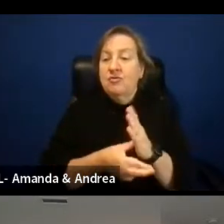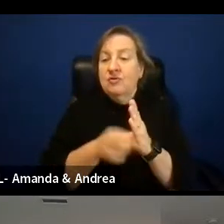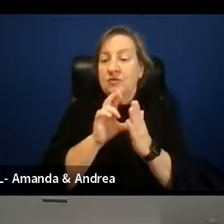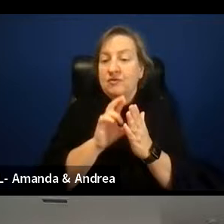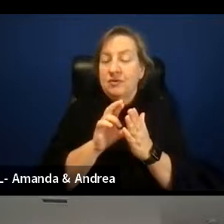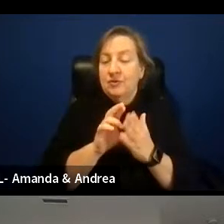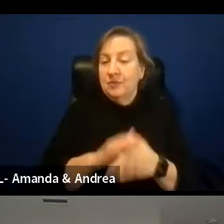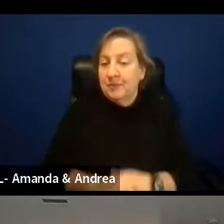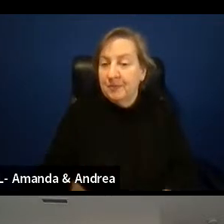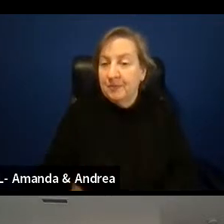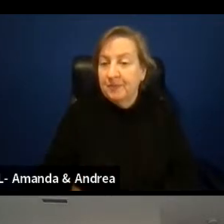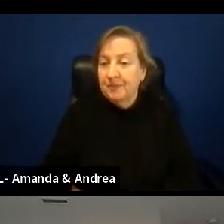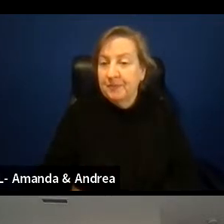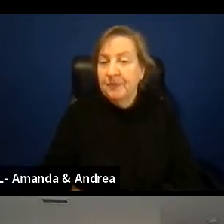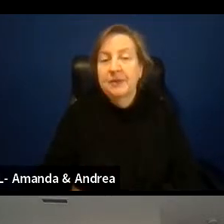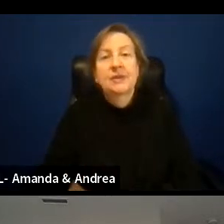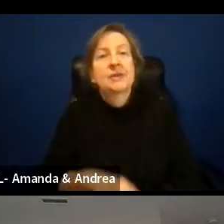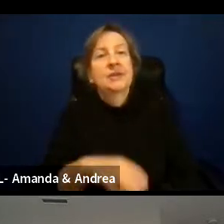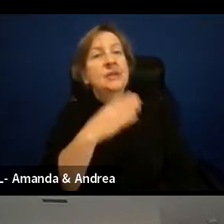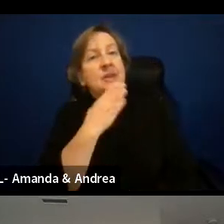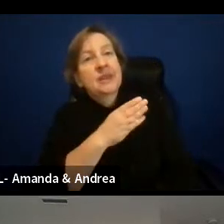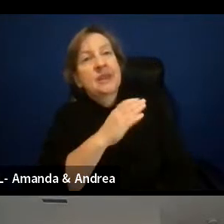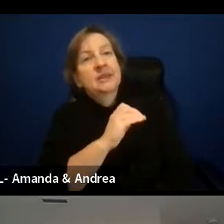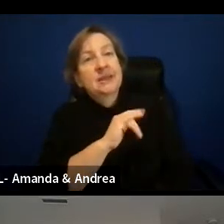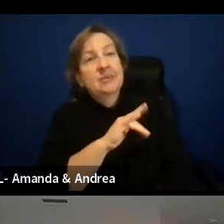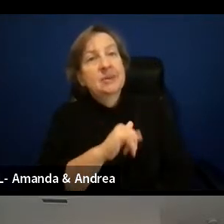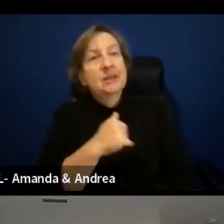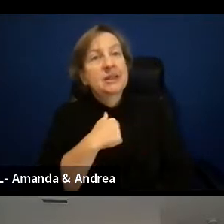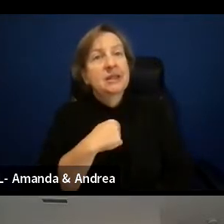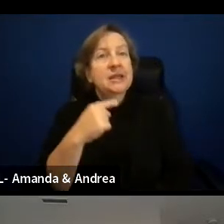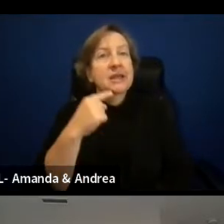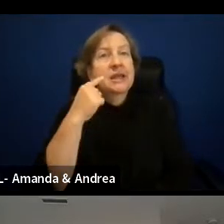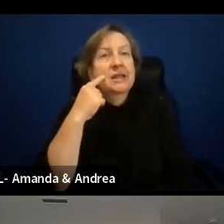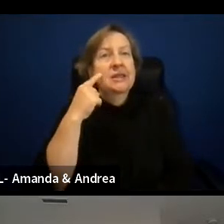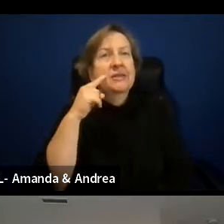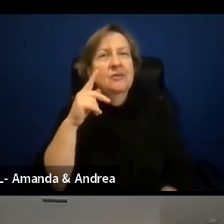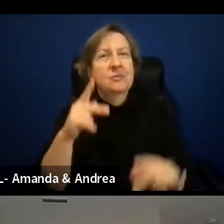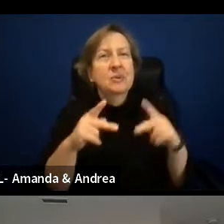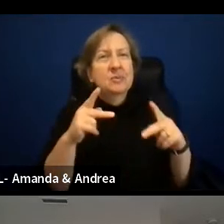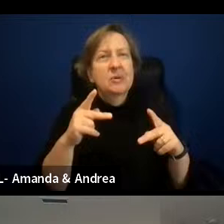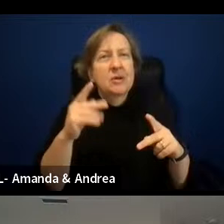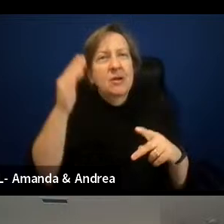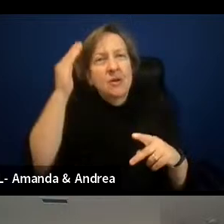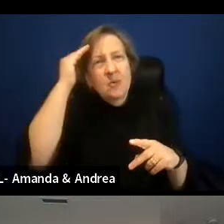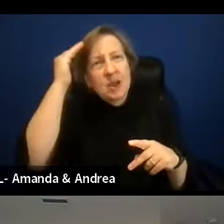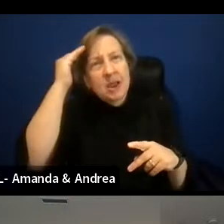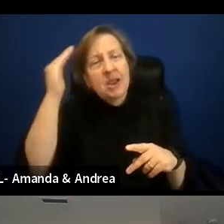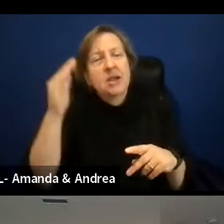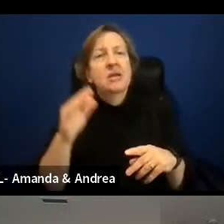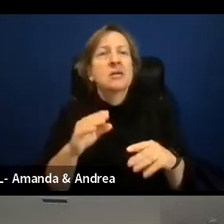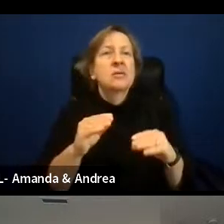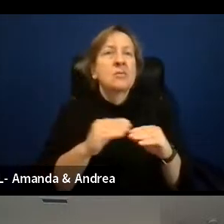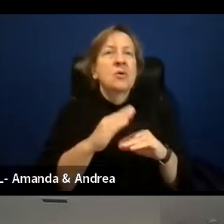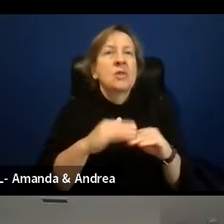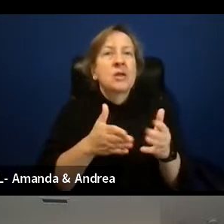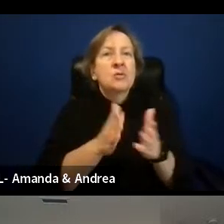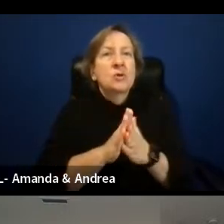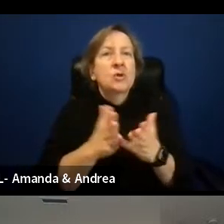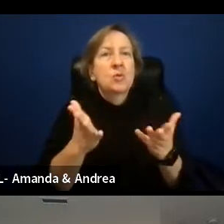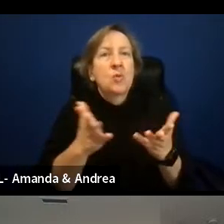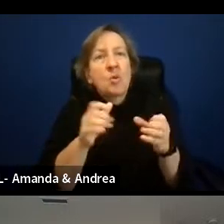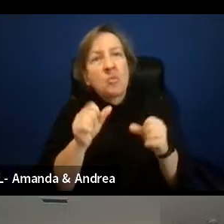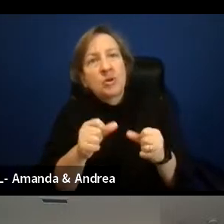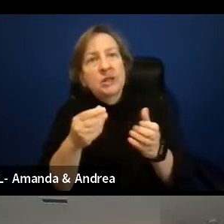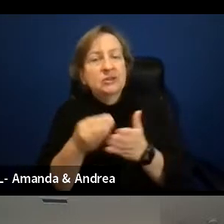session. Thanks, Emily. I think just so folks are aware as well, there have been a request for things like what are potential